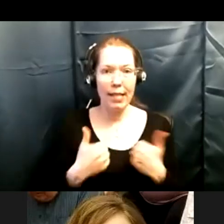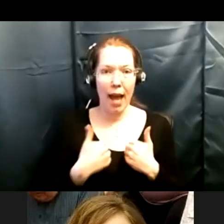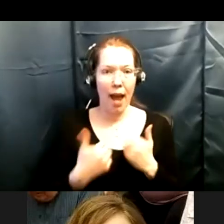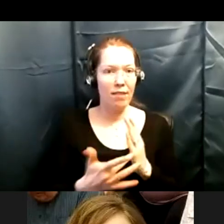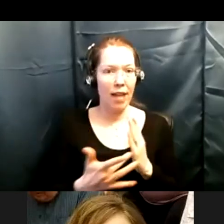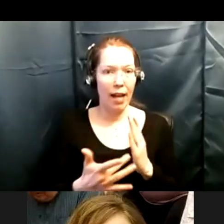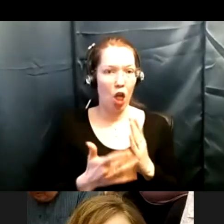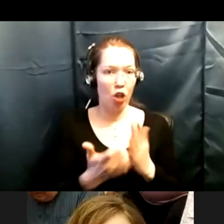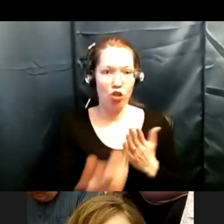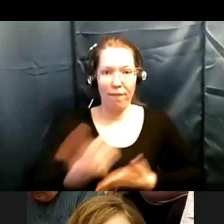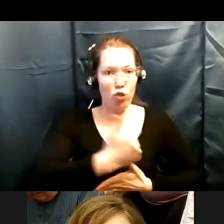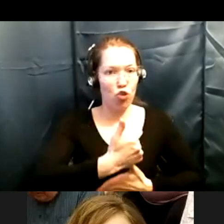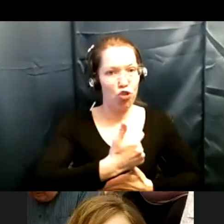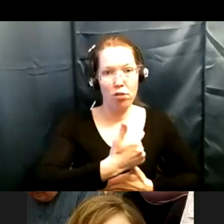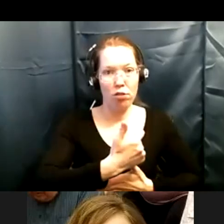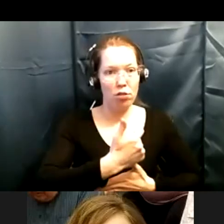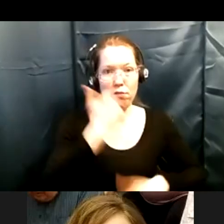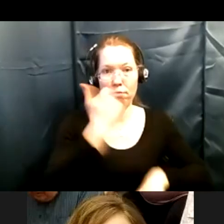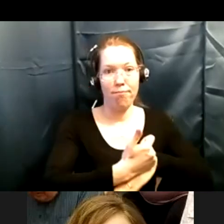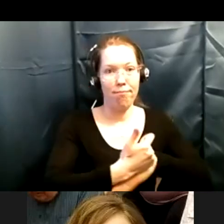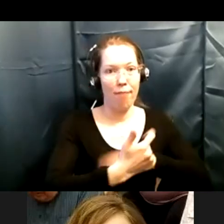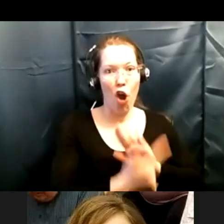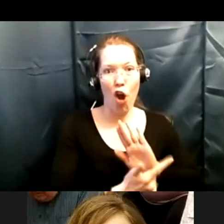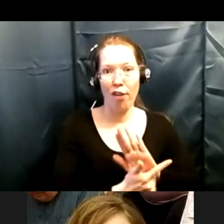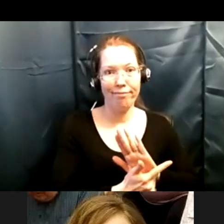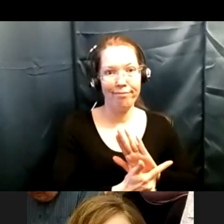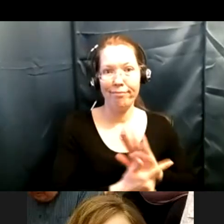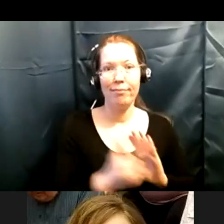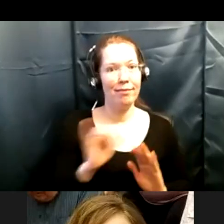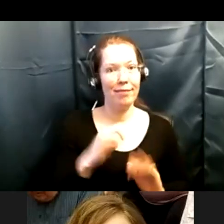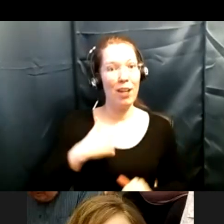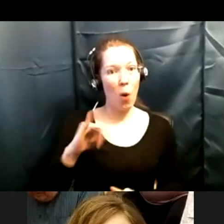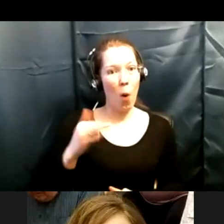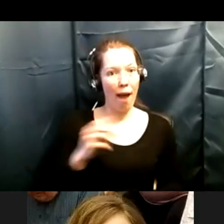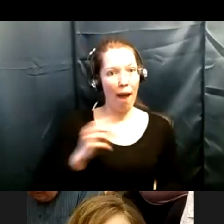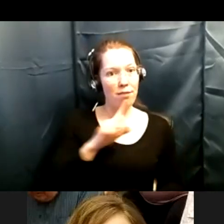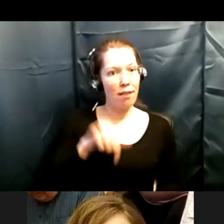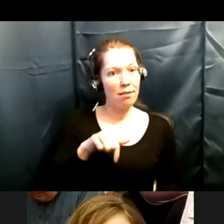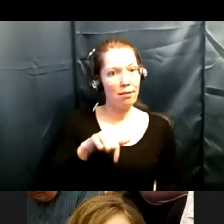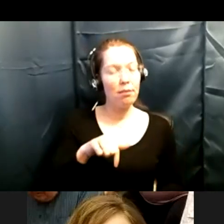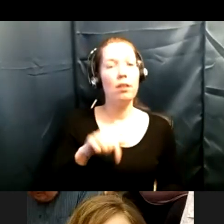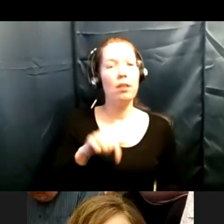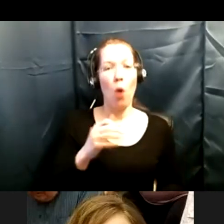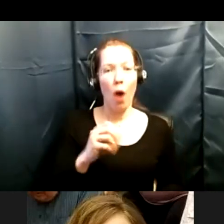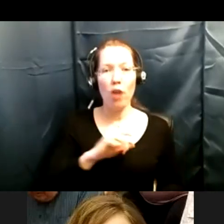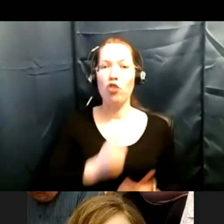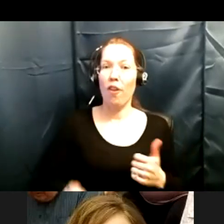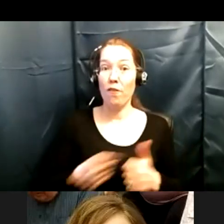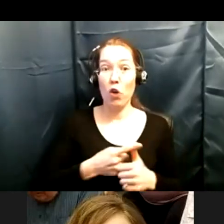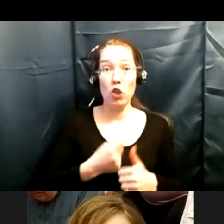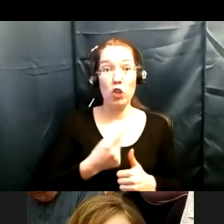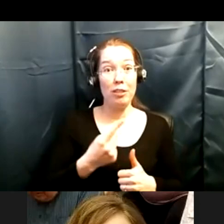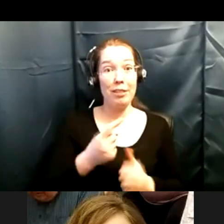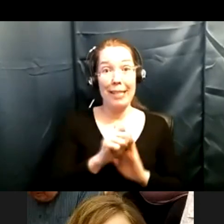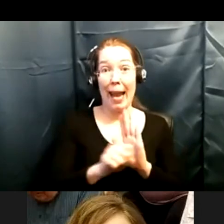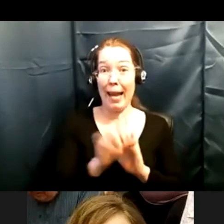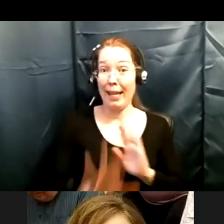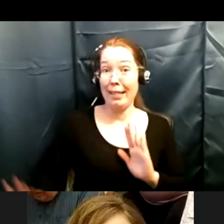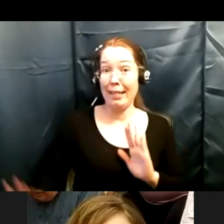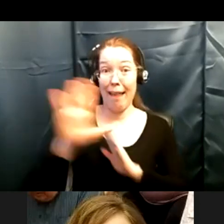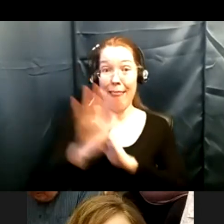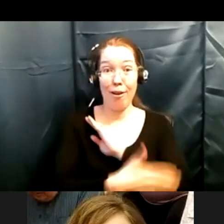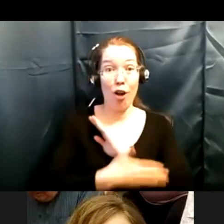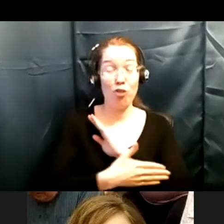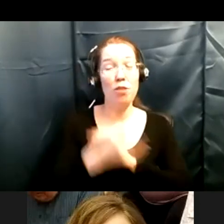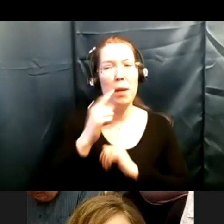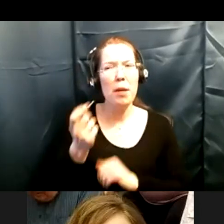first law as we do. I think Ohio was the first one in the entire country, and I think there may be a few